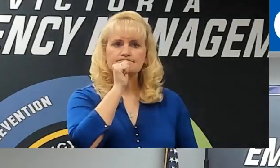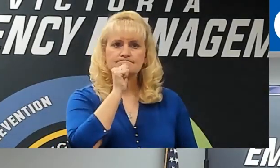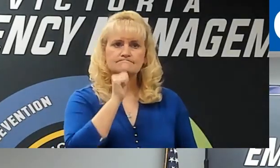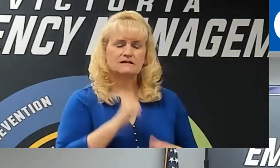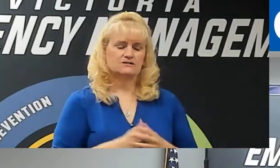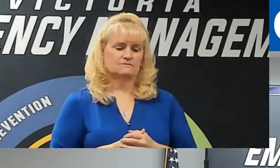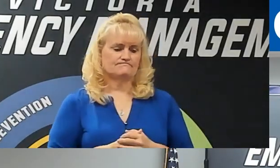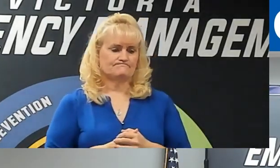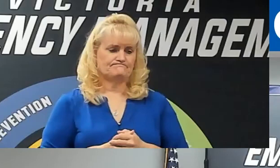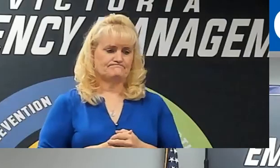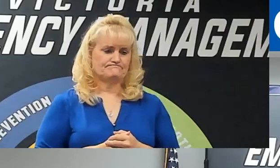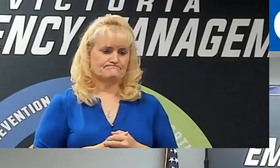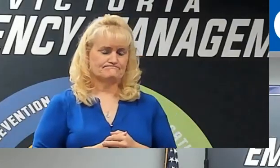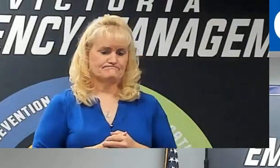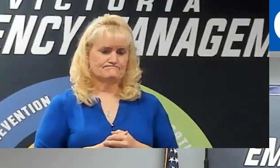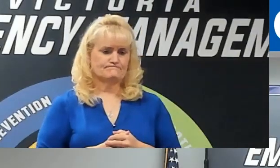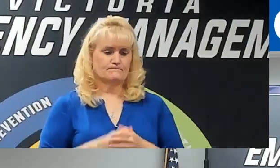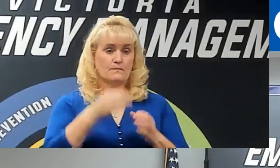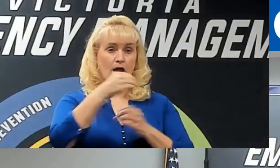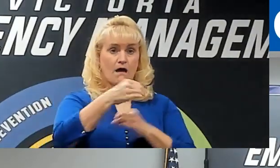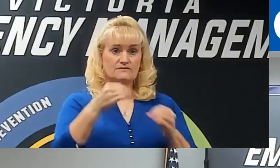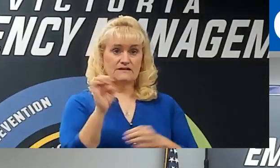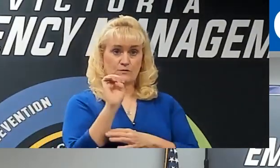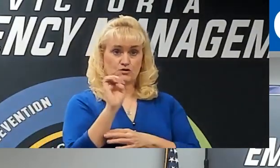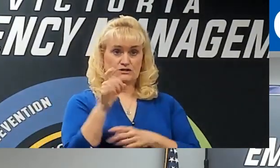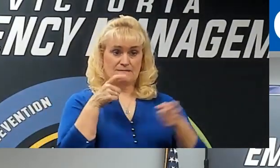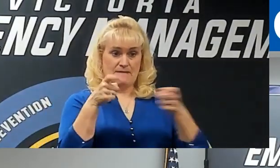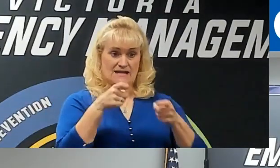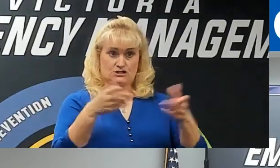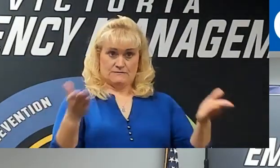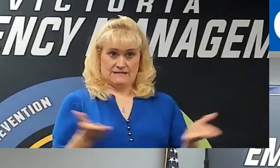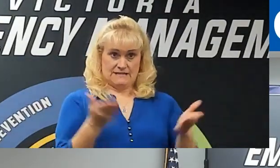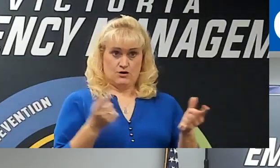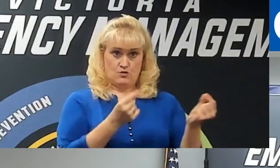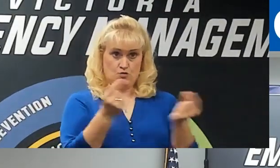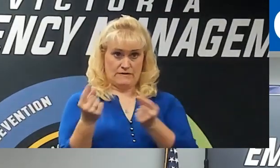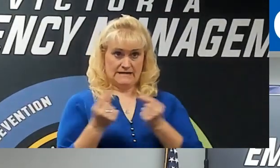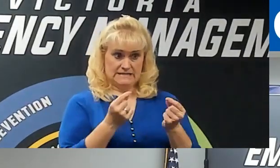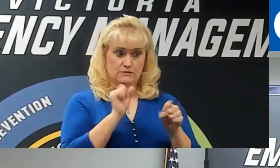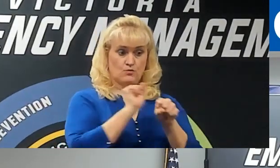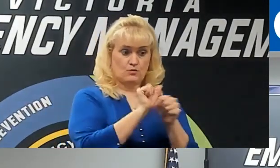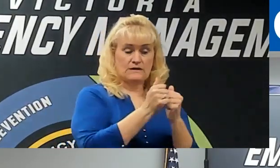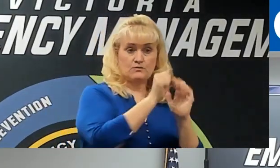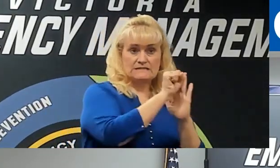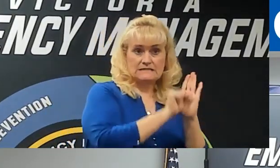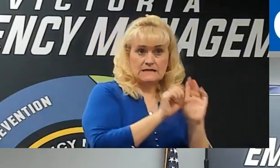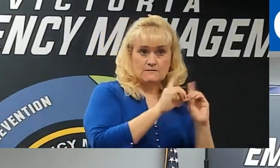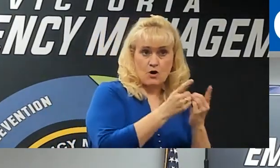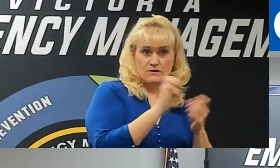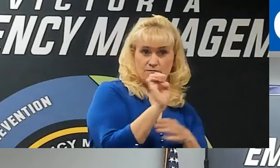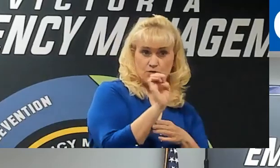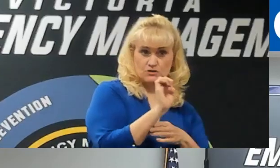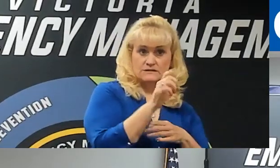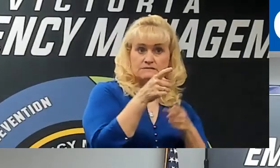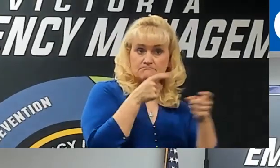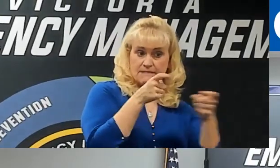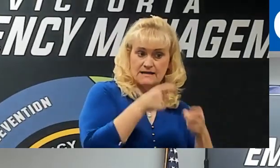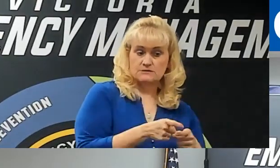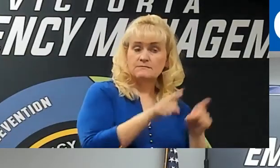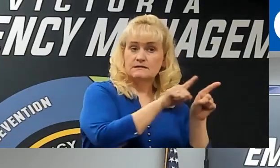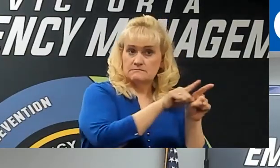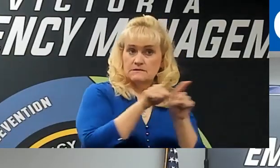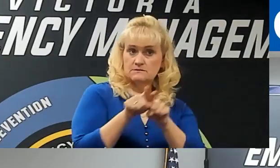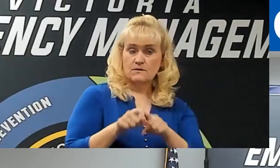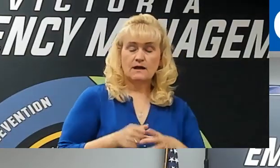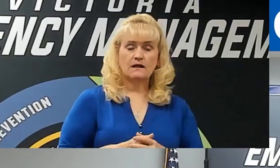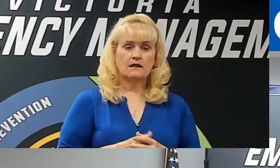One thing that the Office of Emergency Management here did, working with the State Department of Emergency Management as well, was able to